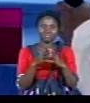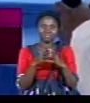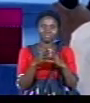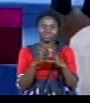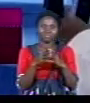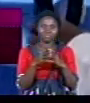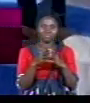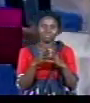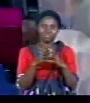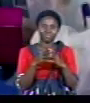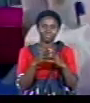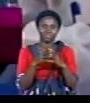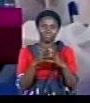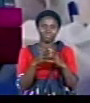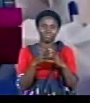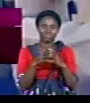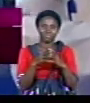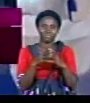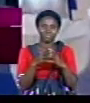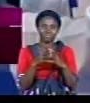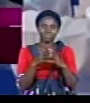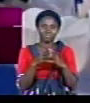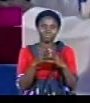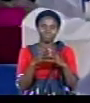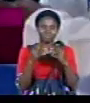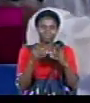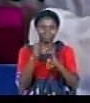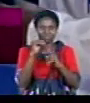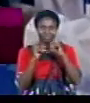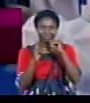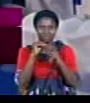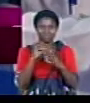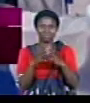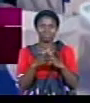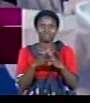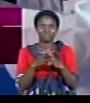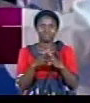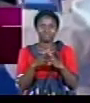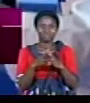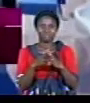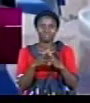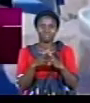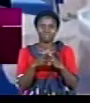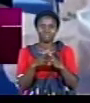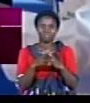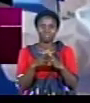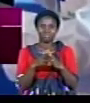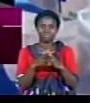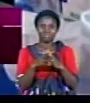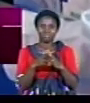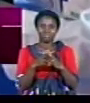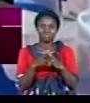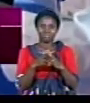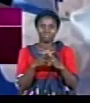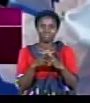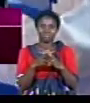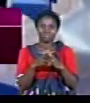One. Okay, let's try this other one. Close this one. Close this eye.